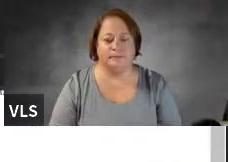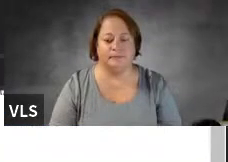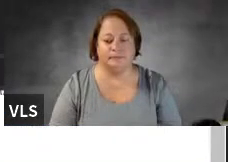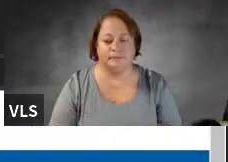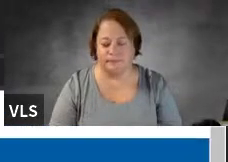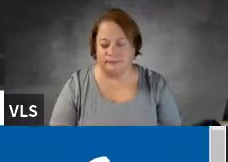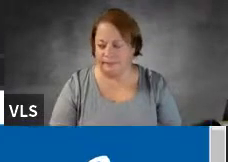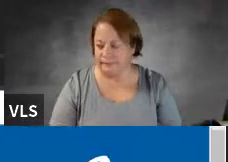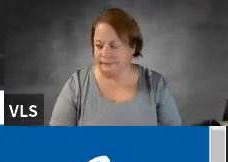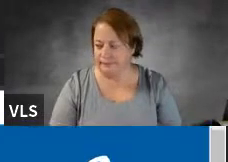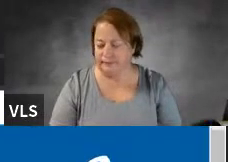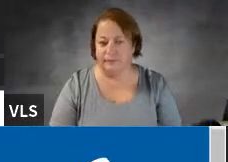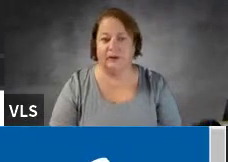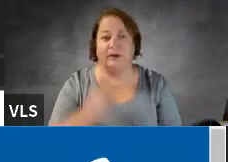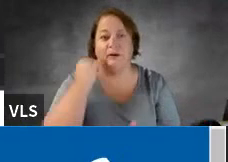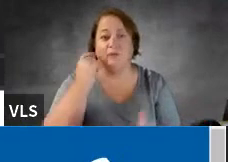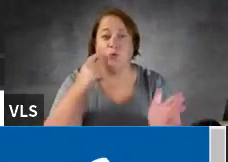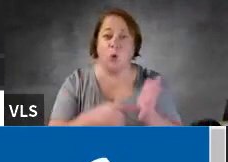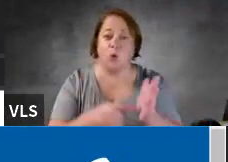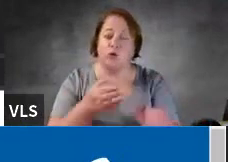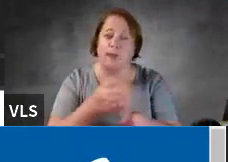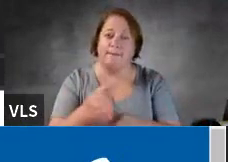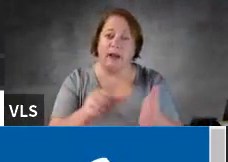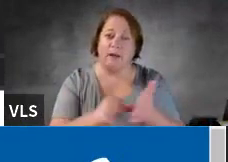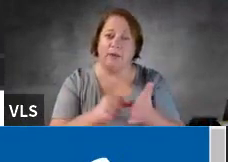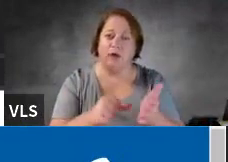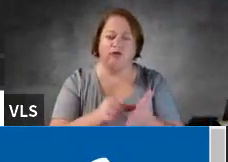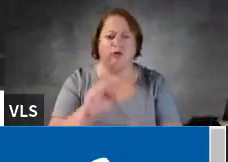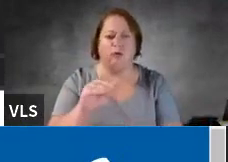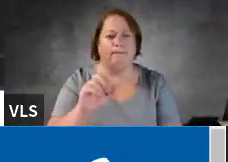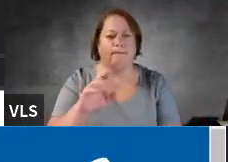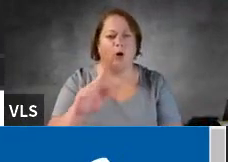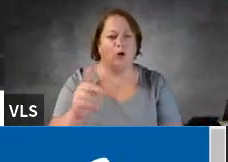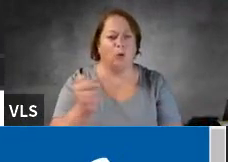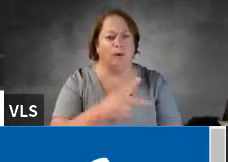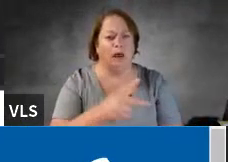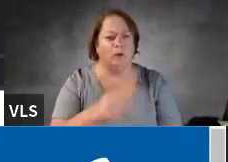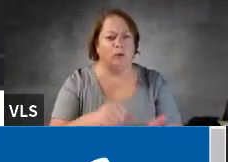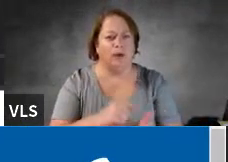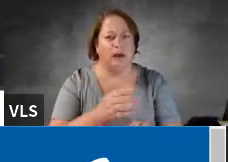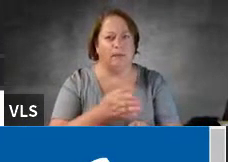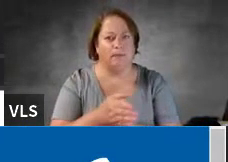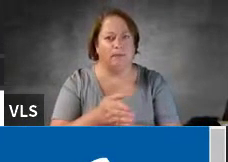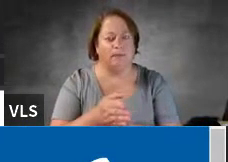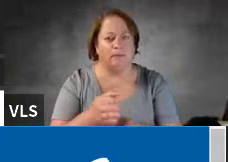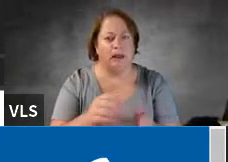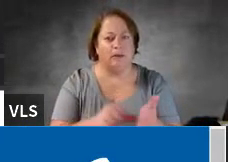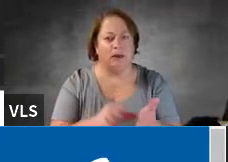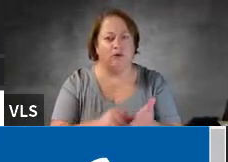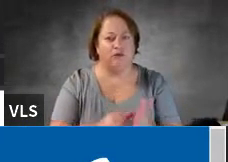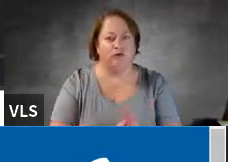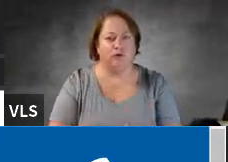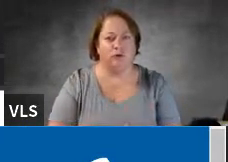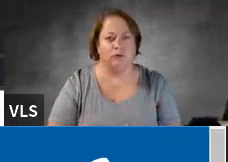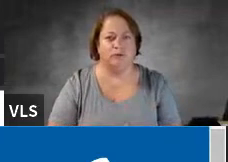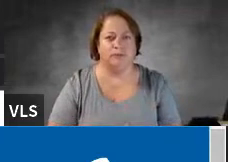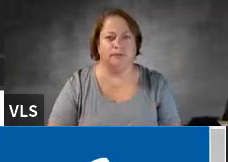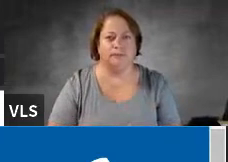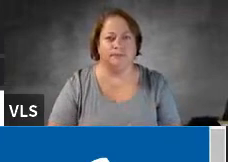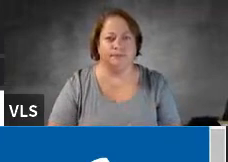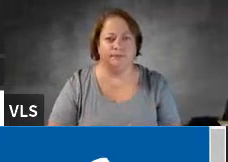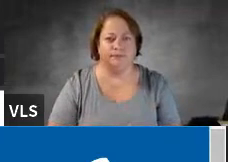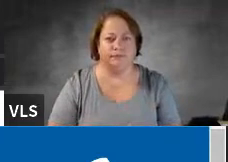So if you notice on our main page, Mark, could you go back to the main page so we can show them exactly how to get to it?